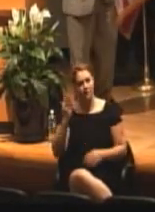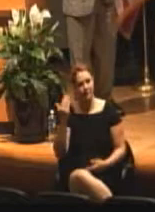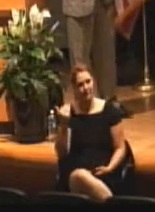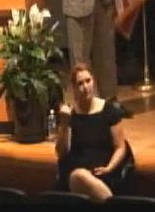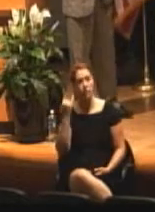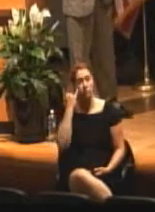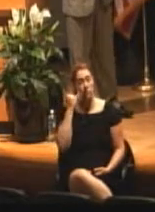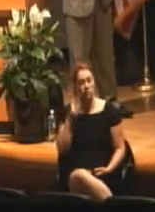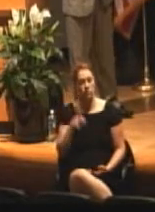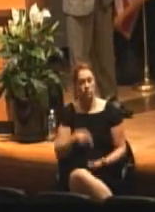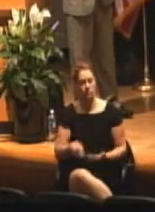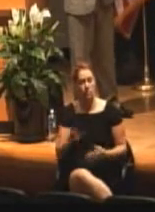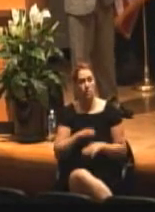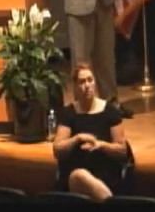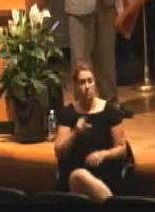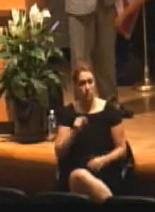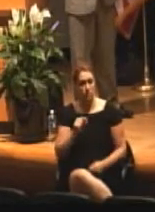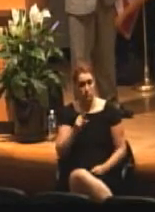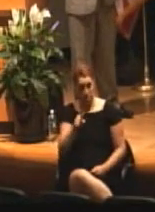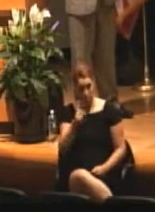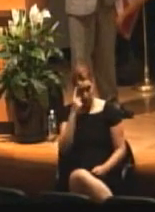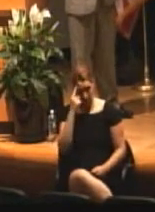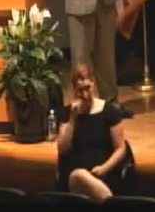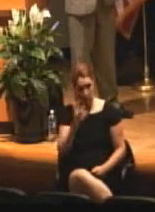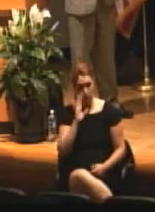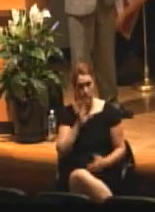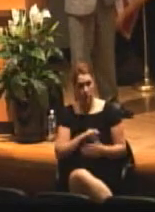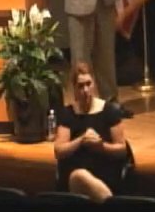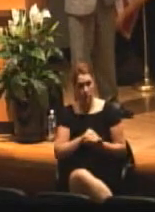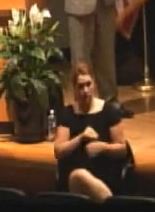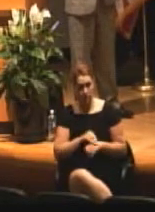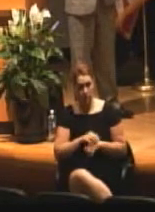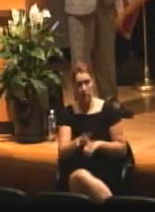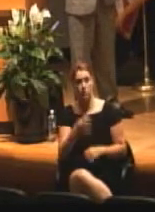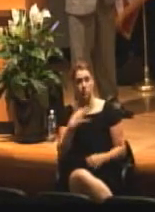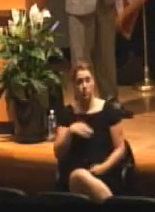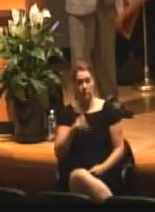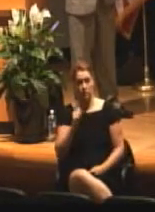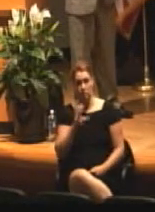that month, would you think that's going to affect you on our credit score or no?